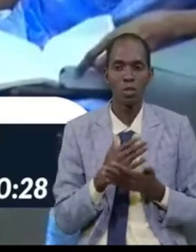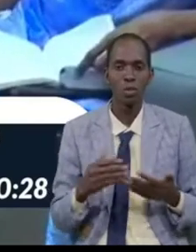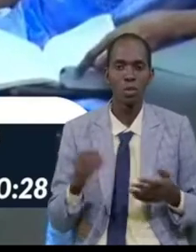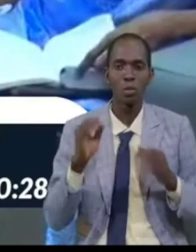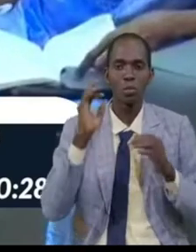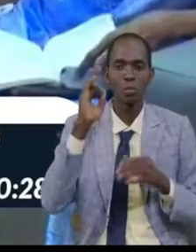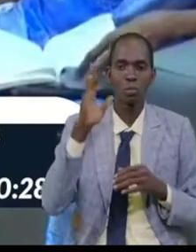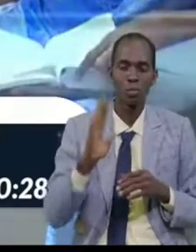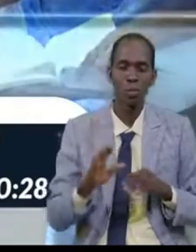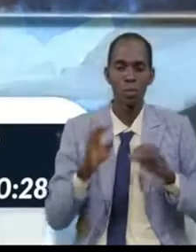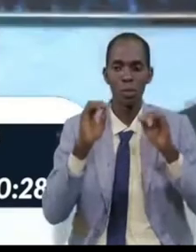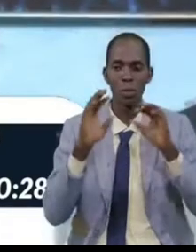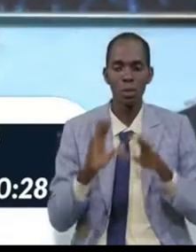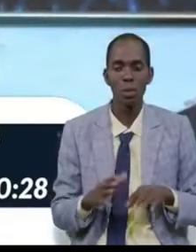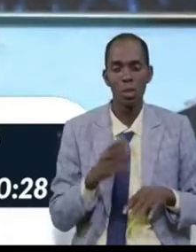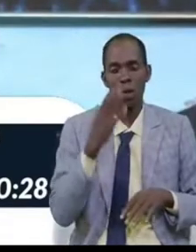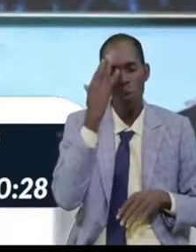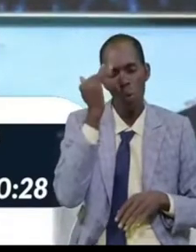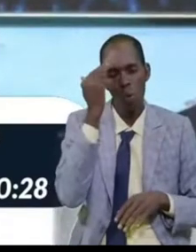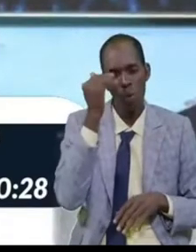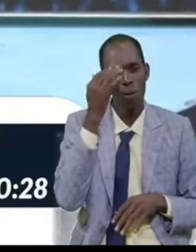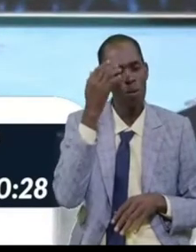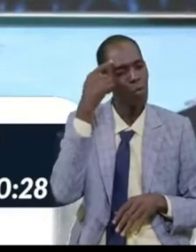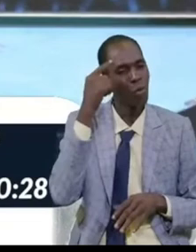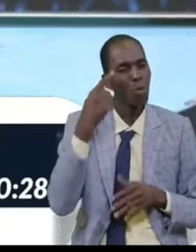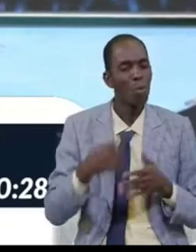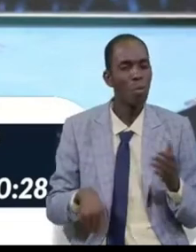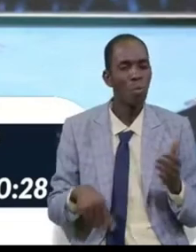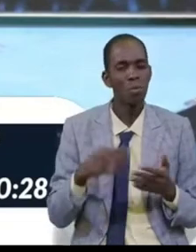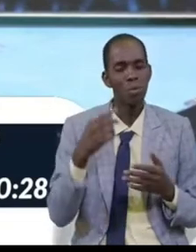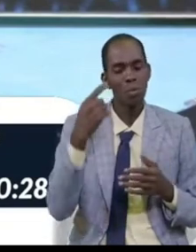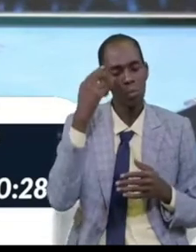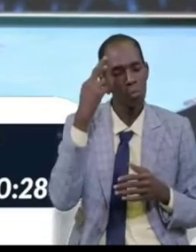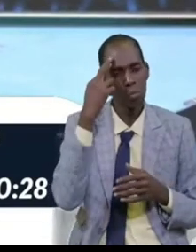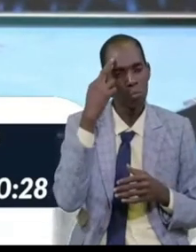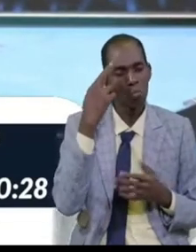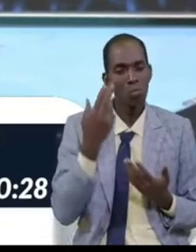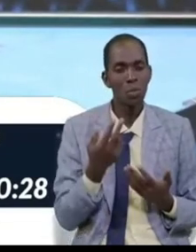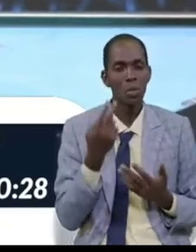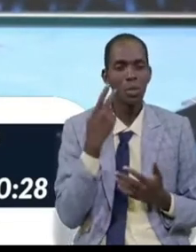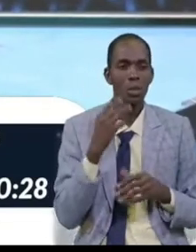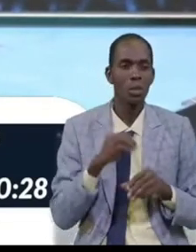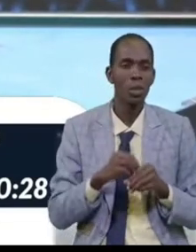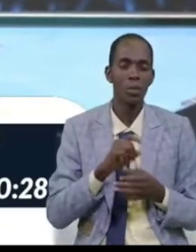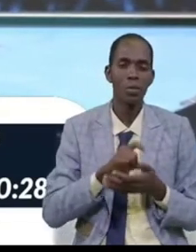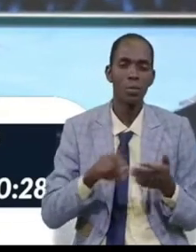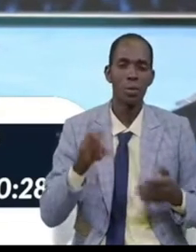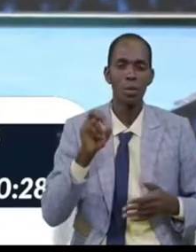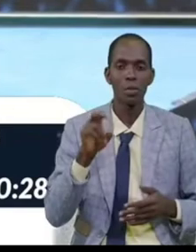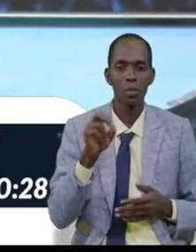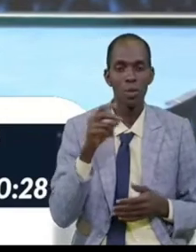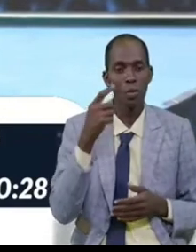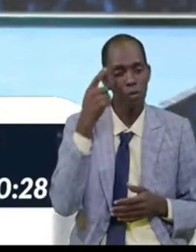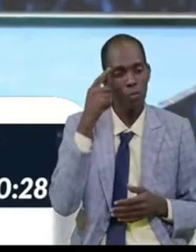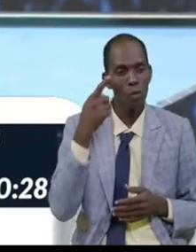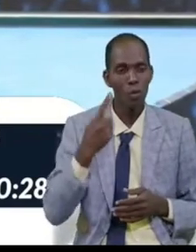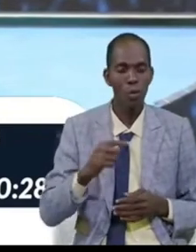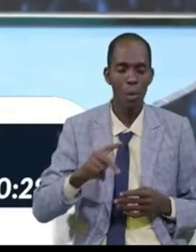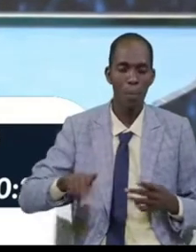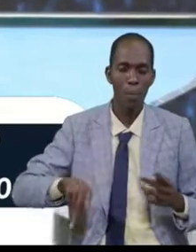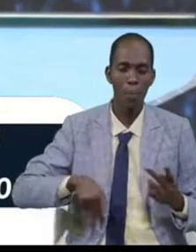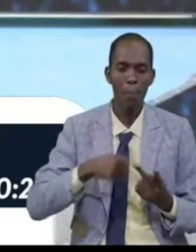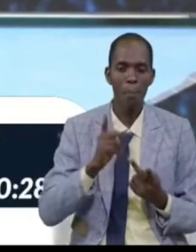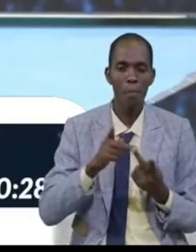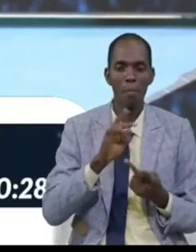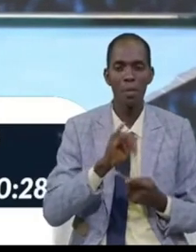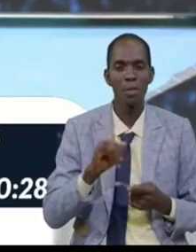pastors and teachers. Why? What's their responsibility? Let's look at verse 12. For the